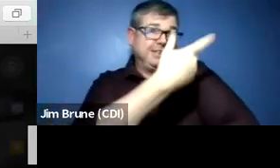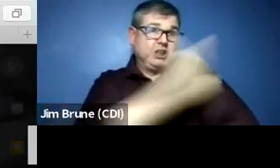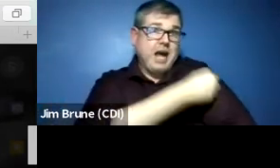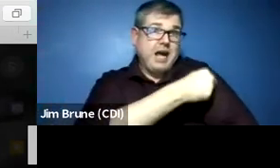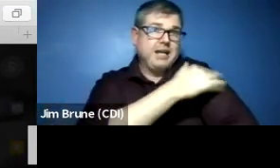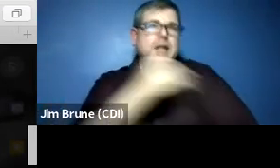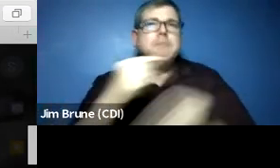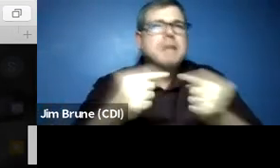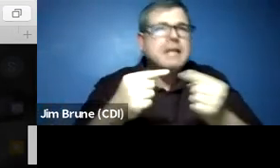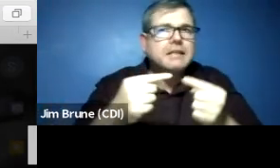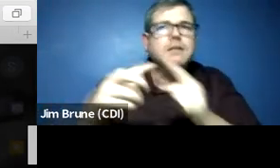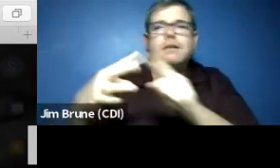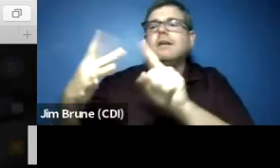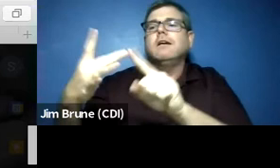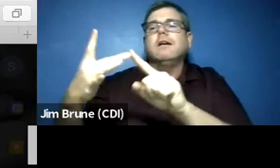headache.